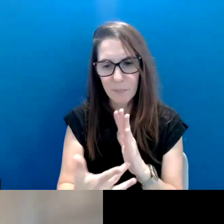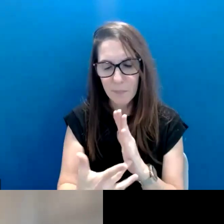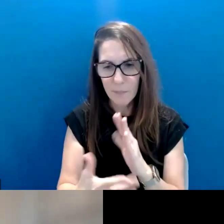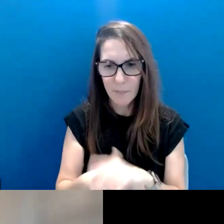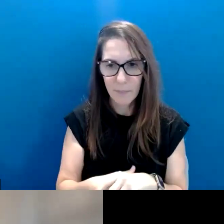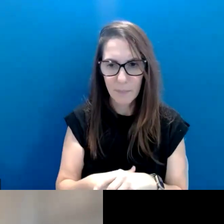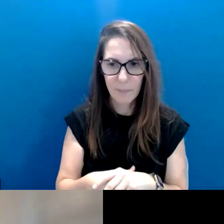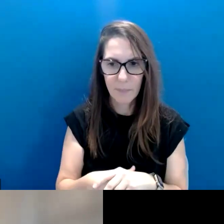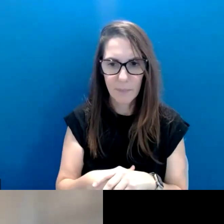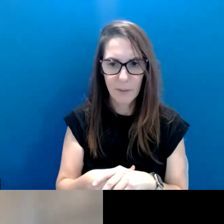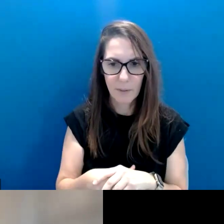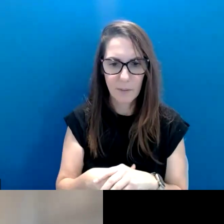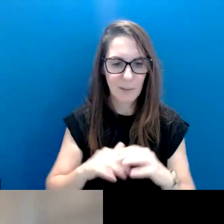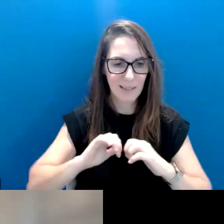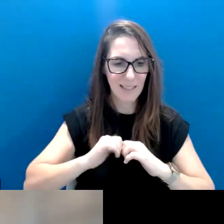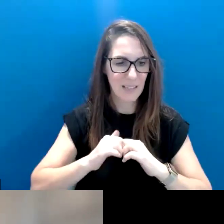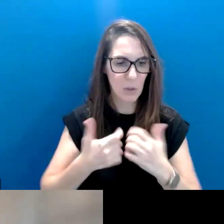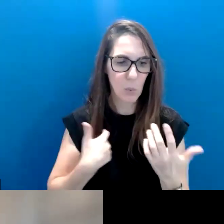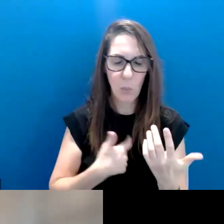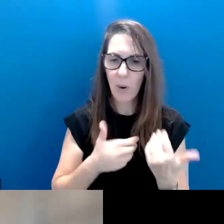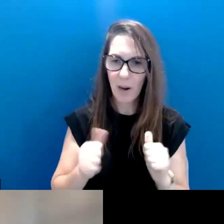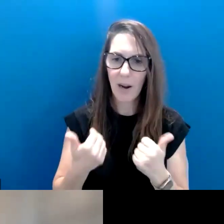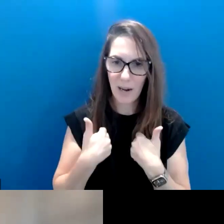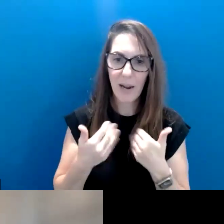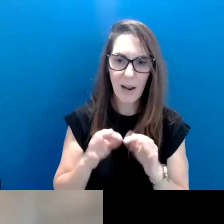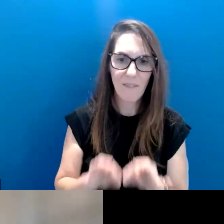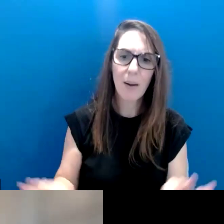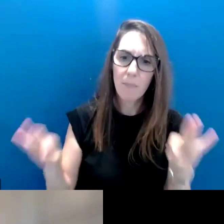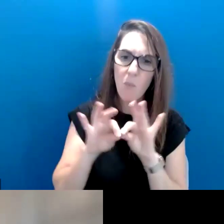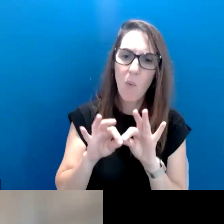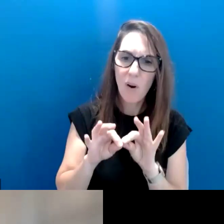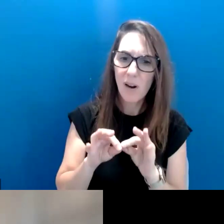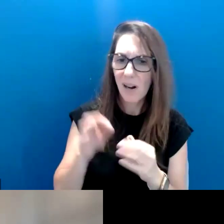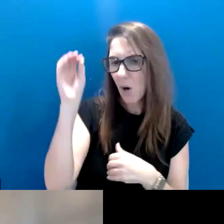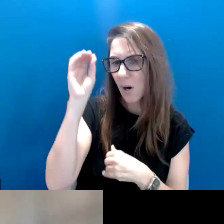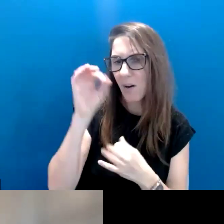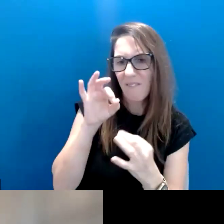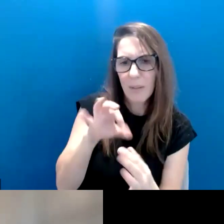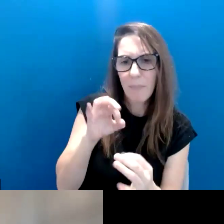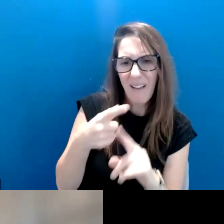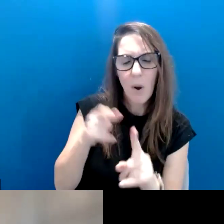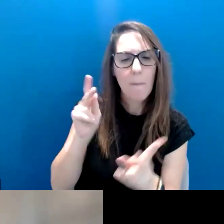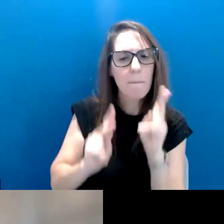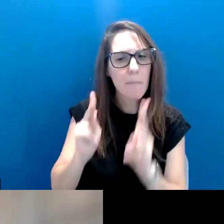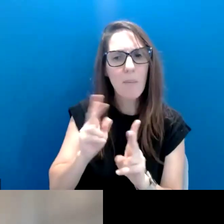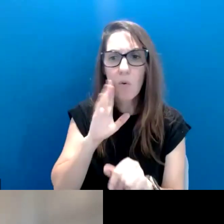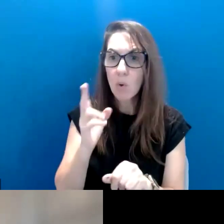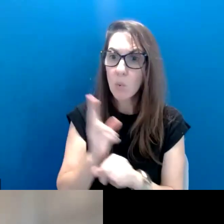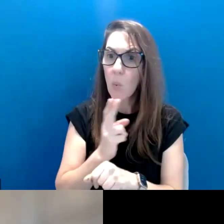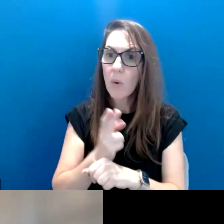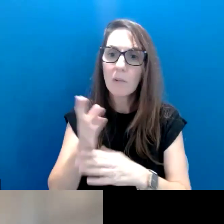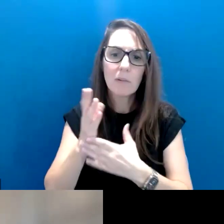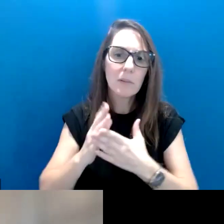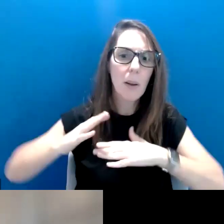and how we could have meaningful input from the public, using kind of some of the platforms like